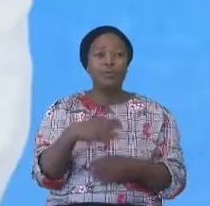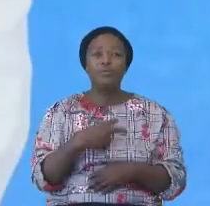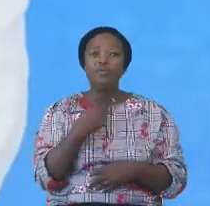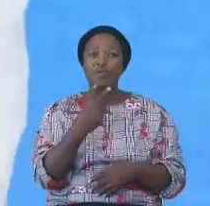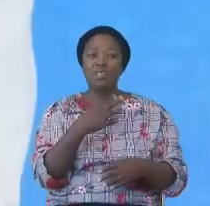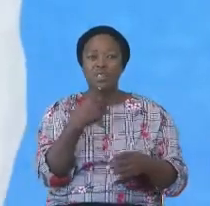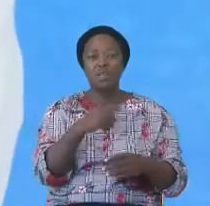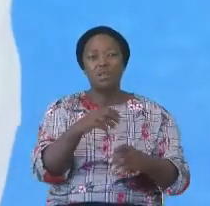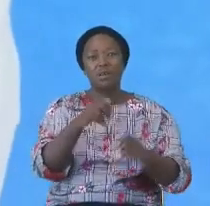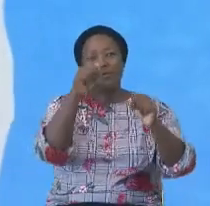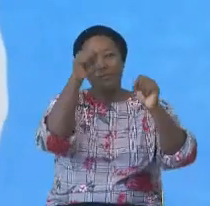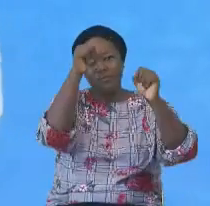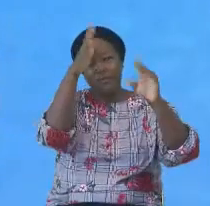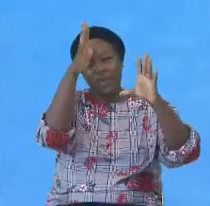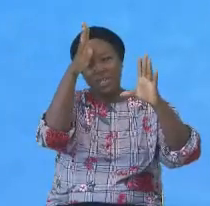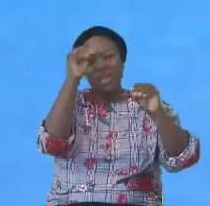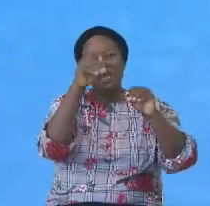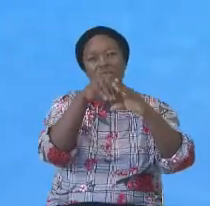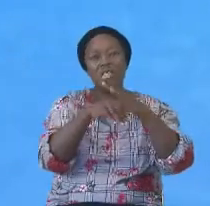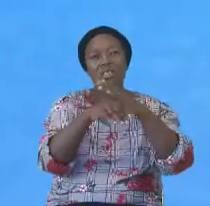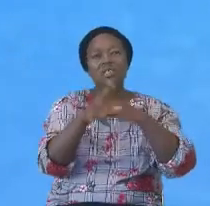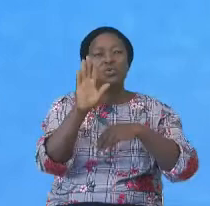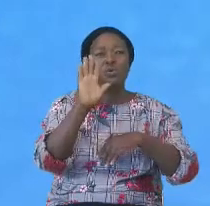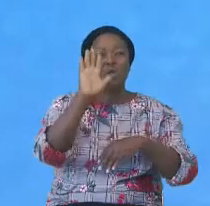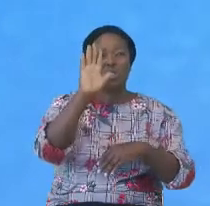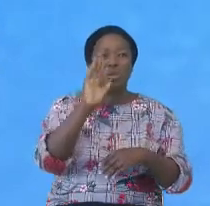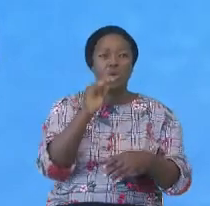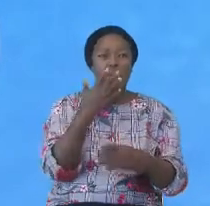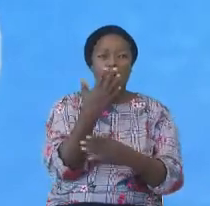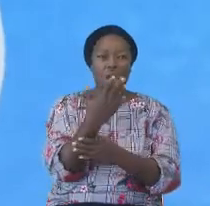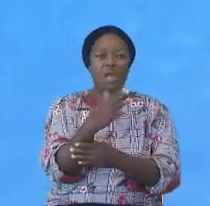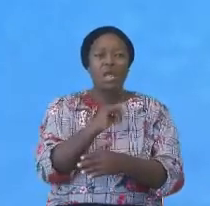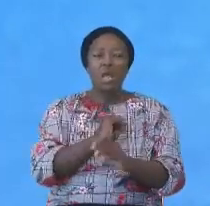with a loud voice, he said, Father,